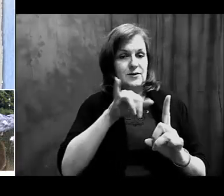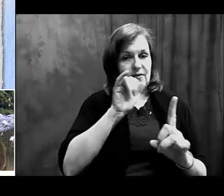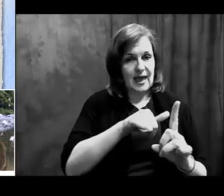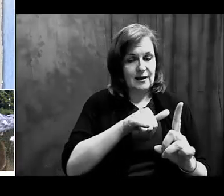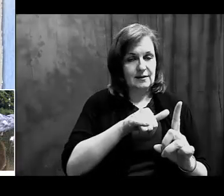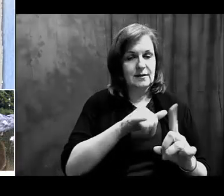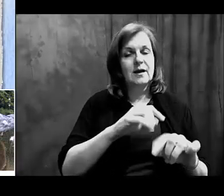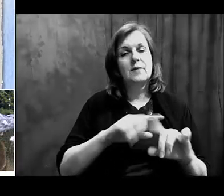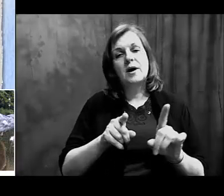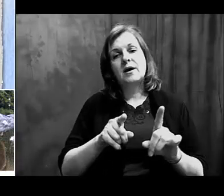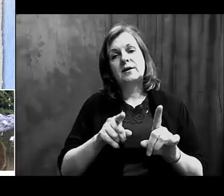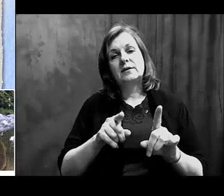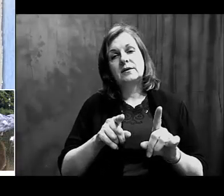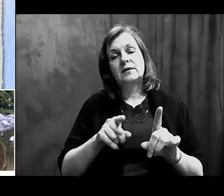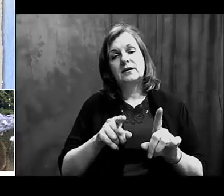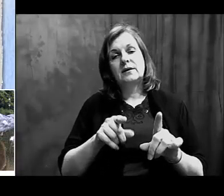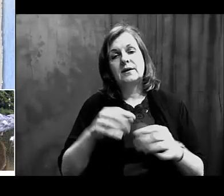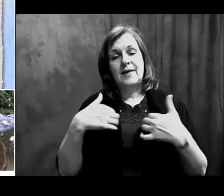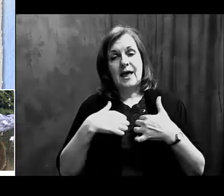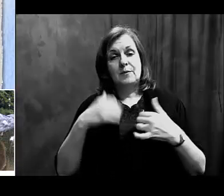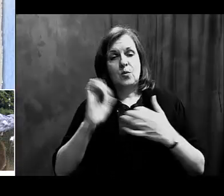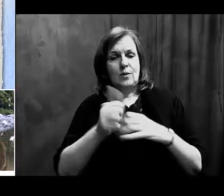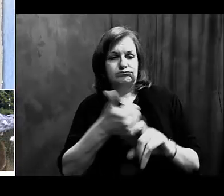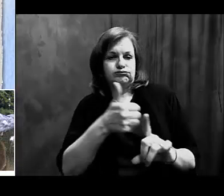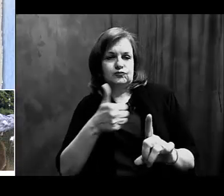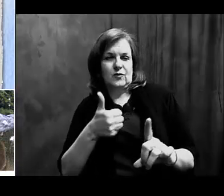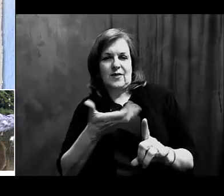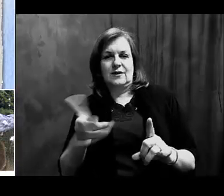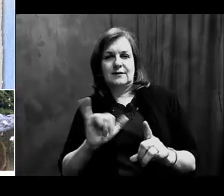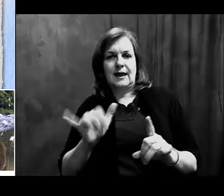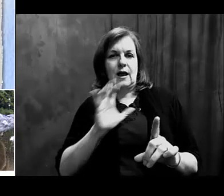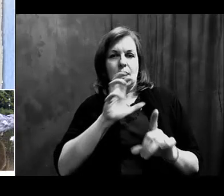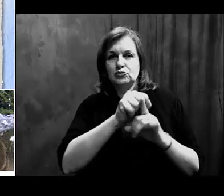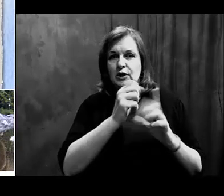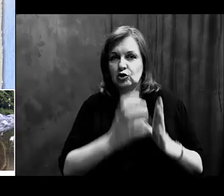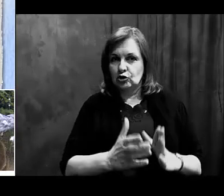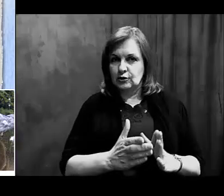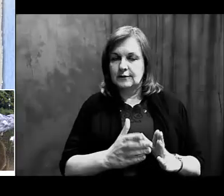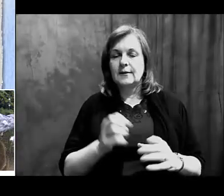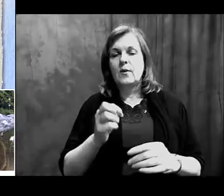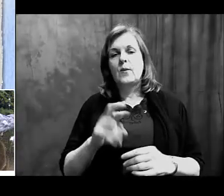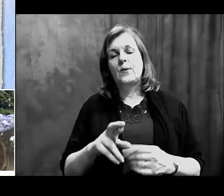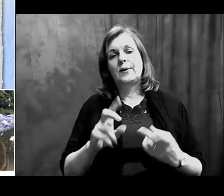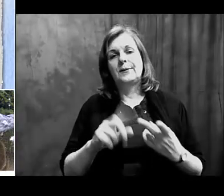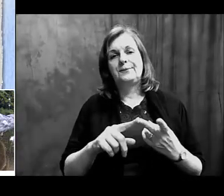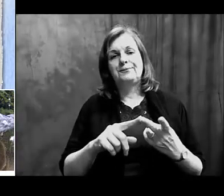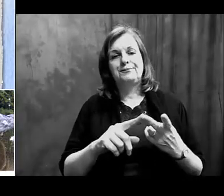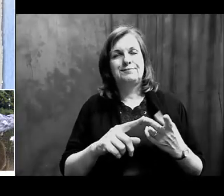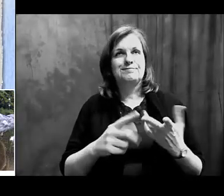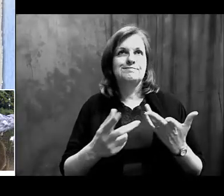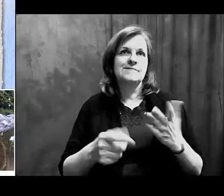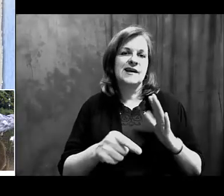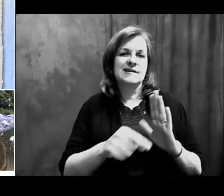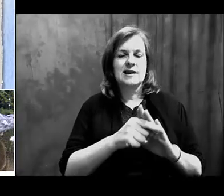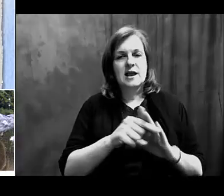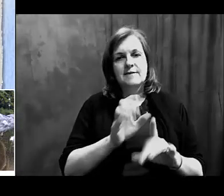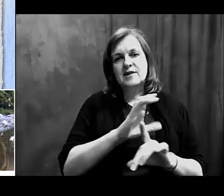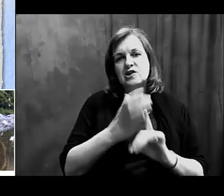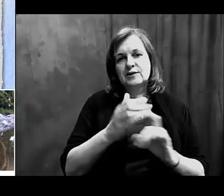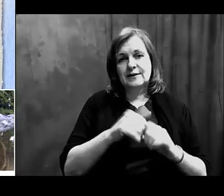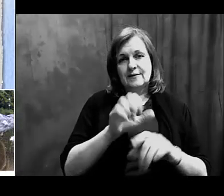things, and of course you would move away from anything like predators or